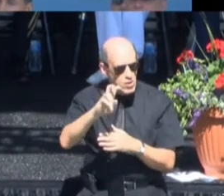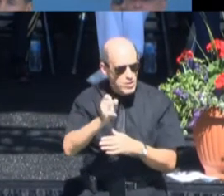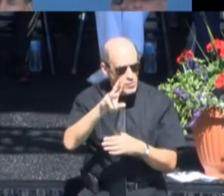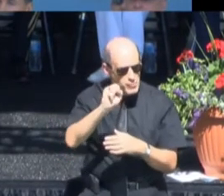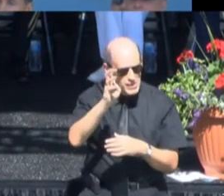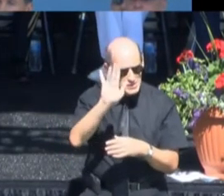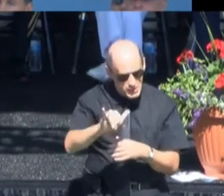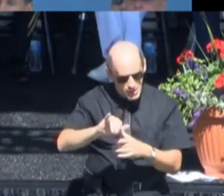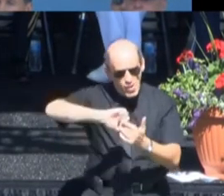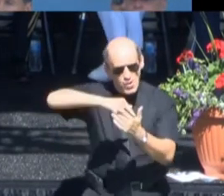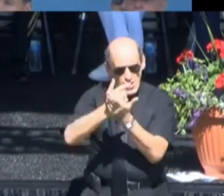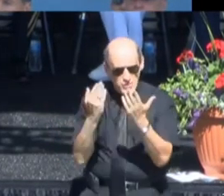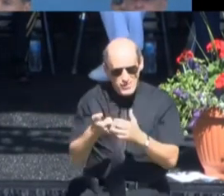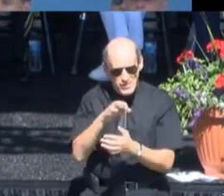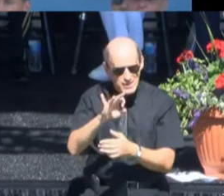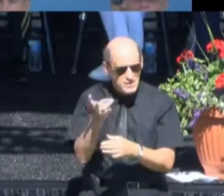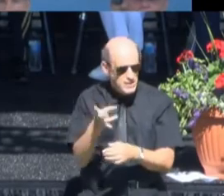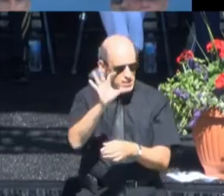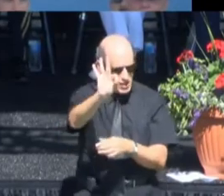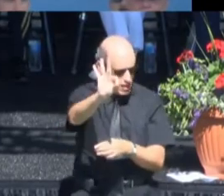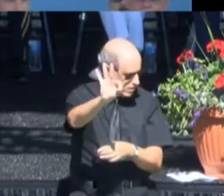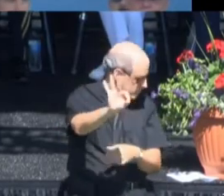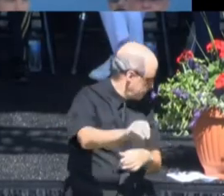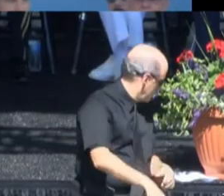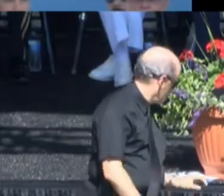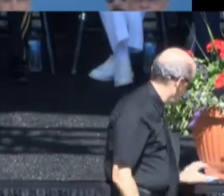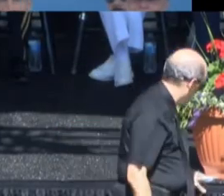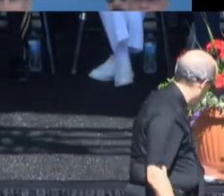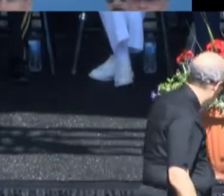Point Class of 1979.